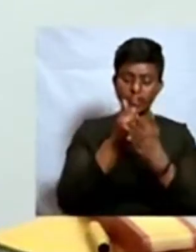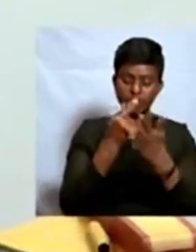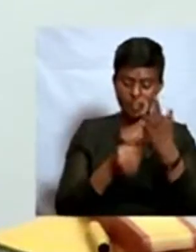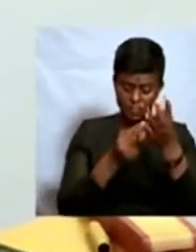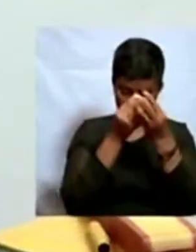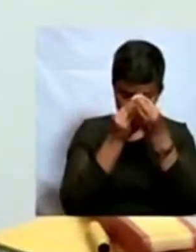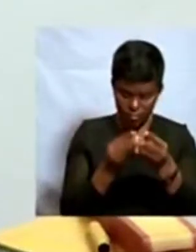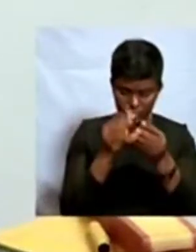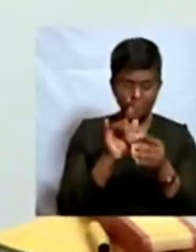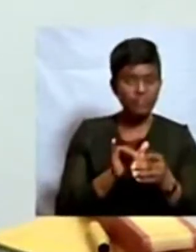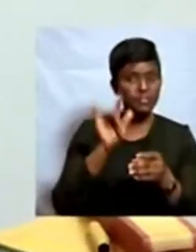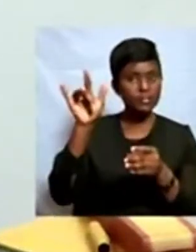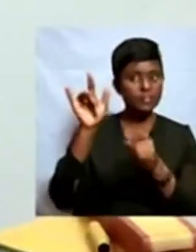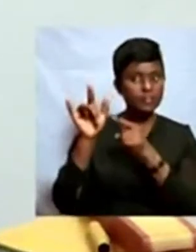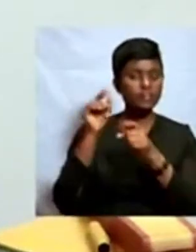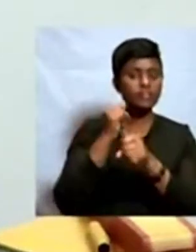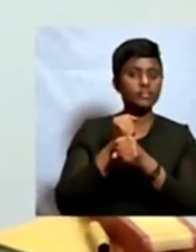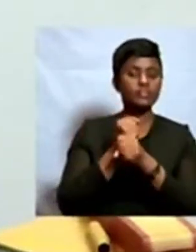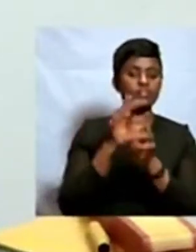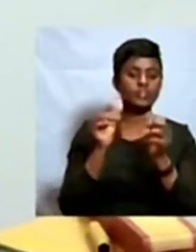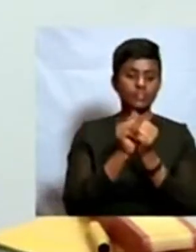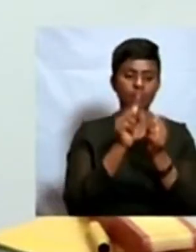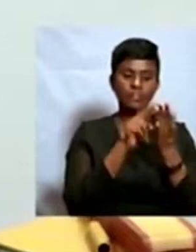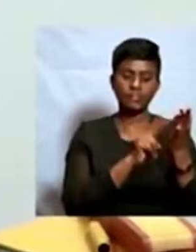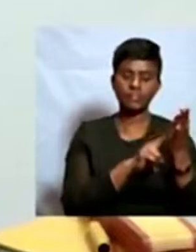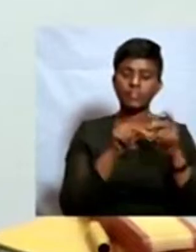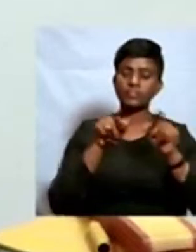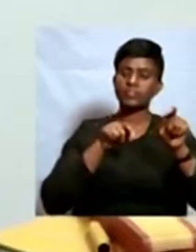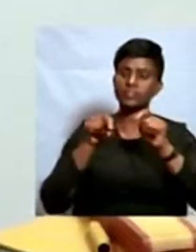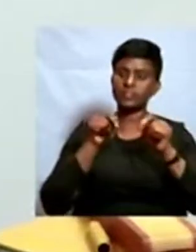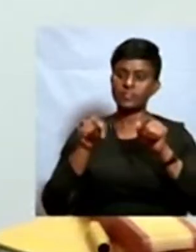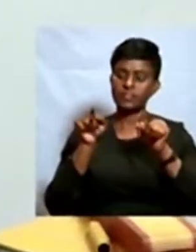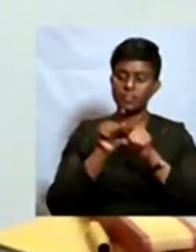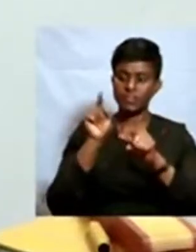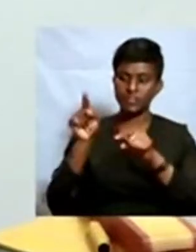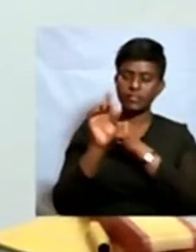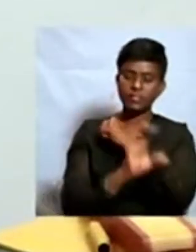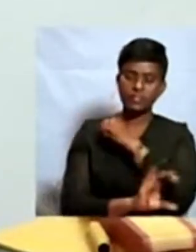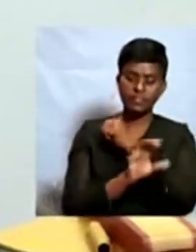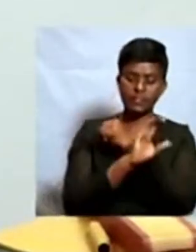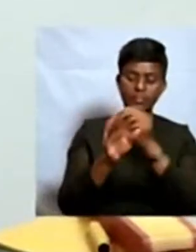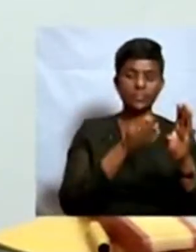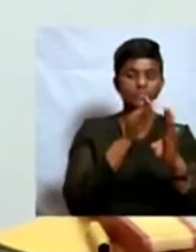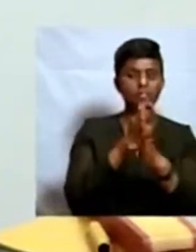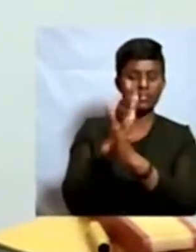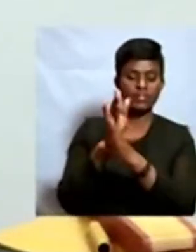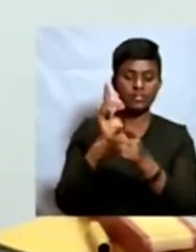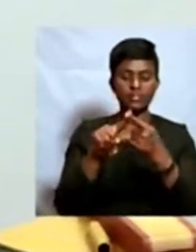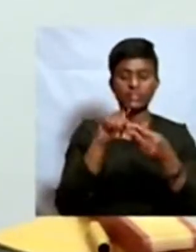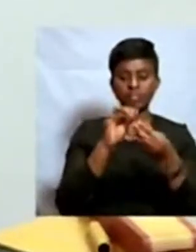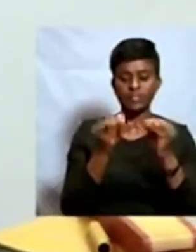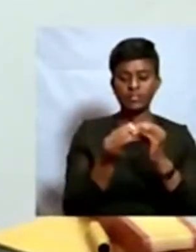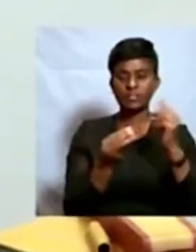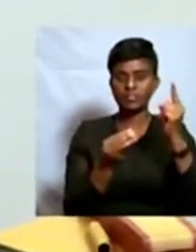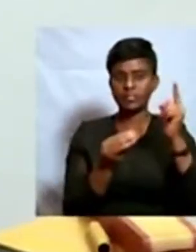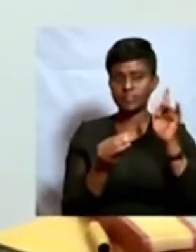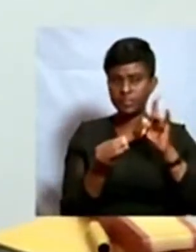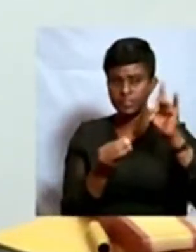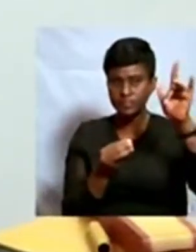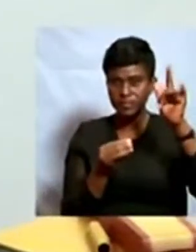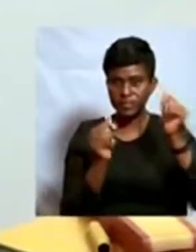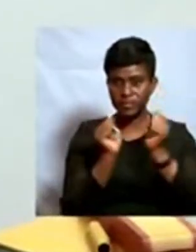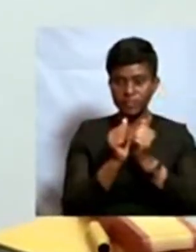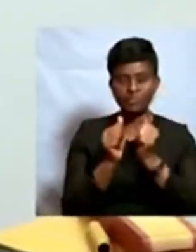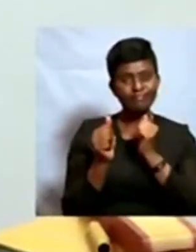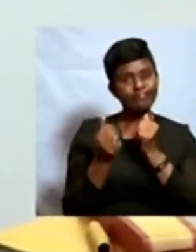the aircraft operator with the rules and regulations of that country relating to: 1. the flight and maneuver